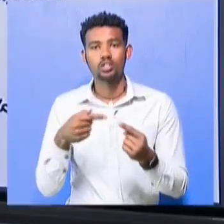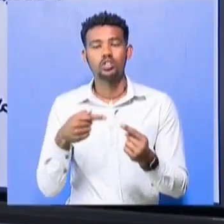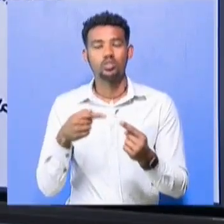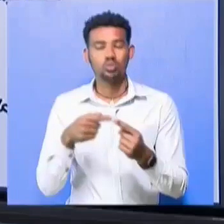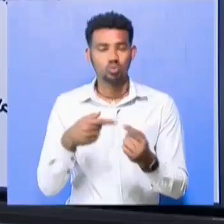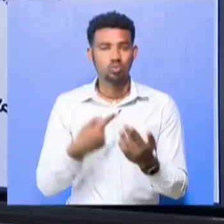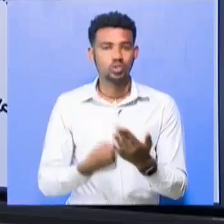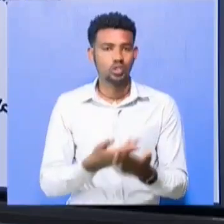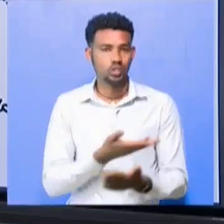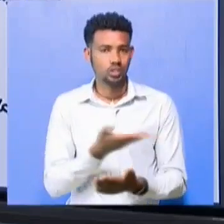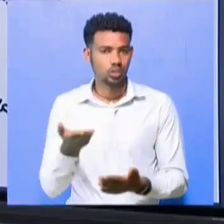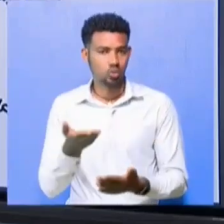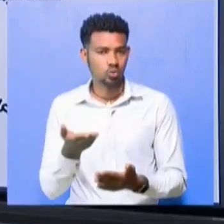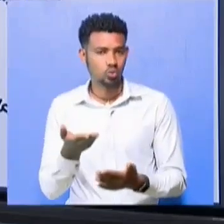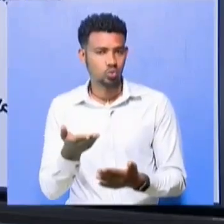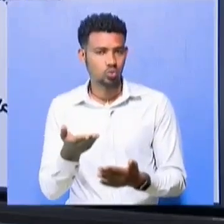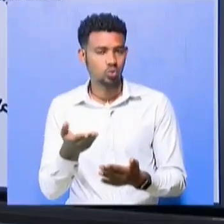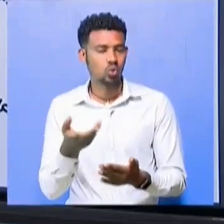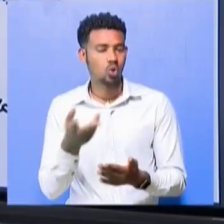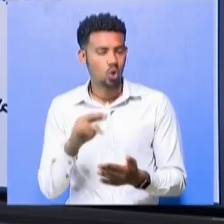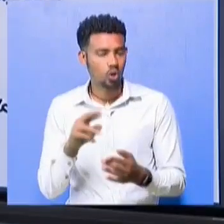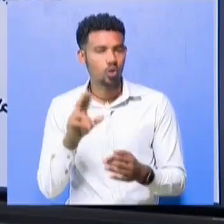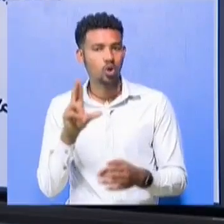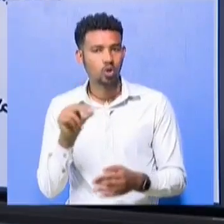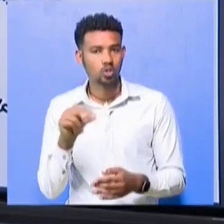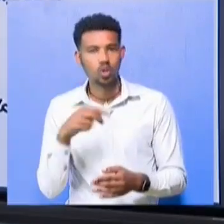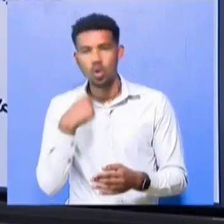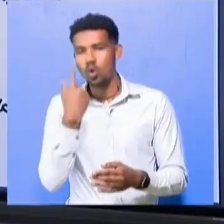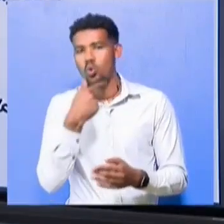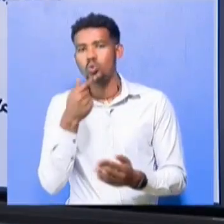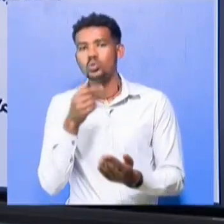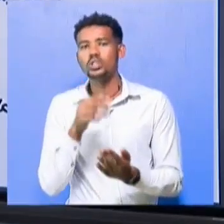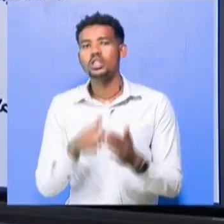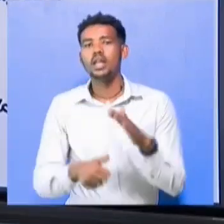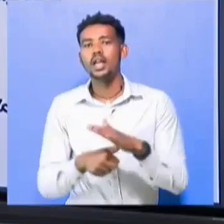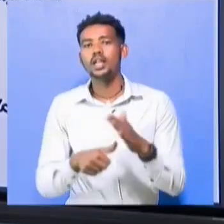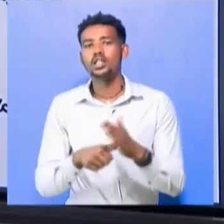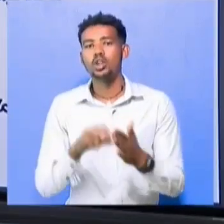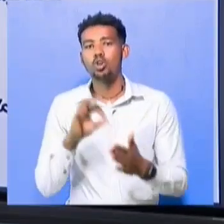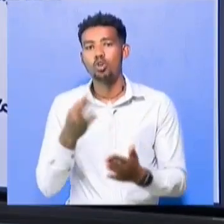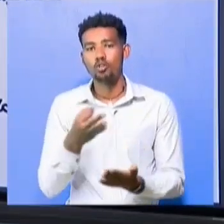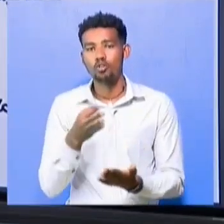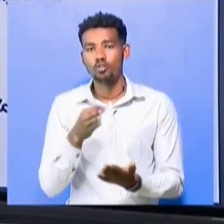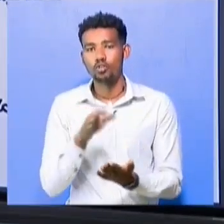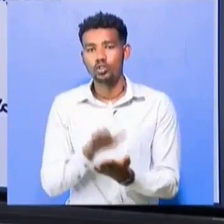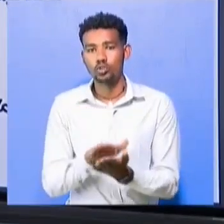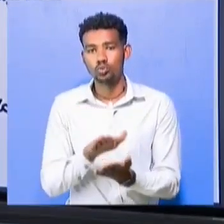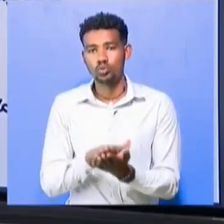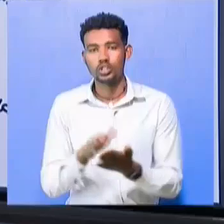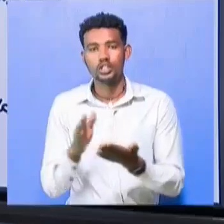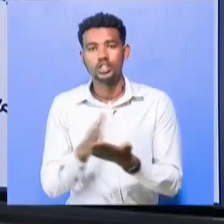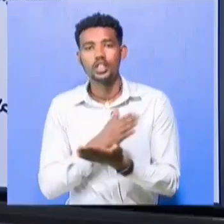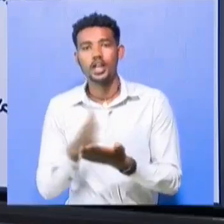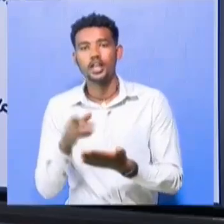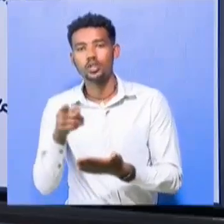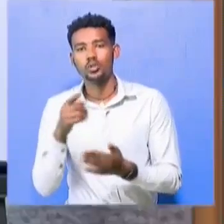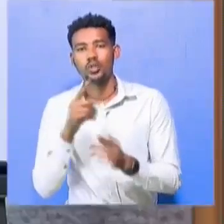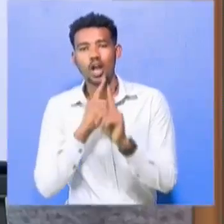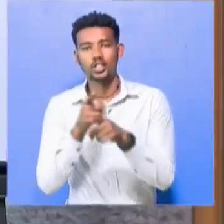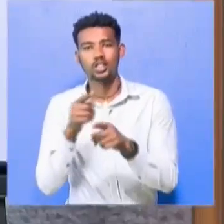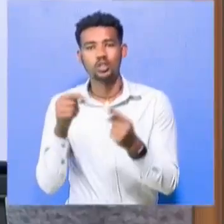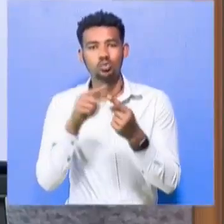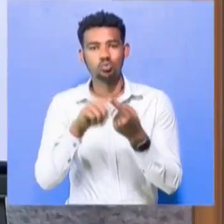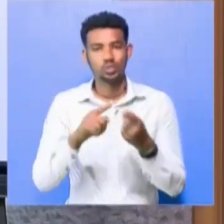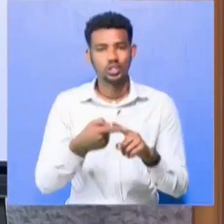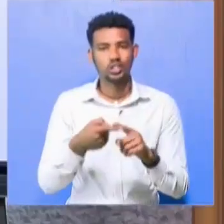or not. Who is the director of the school? Share your answer with your friends. Yeah,